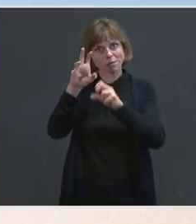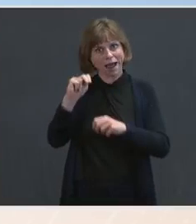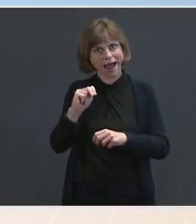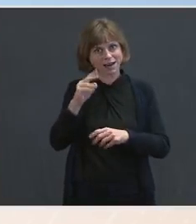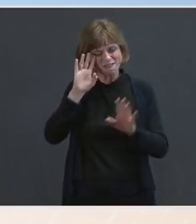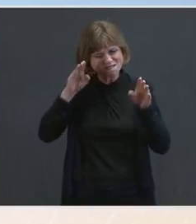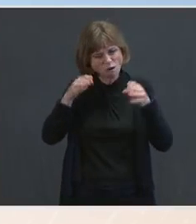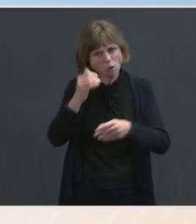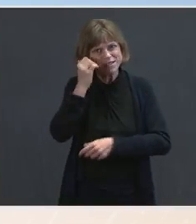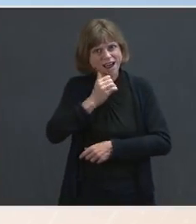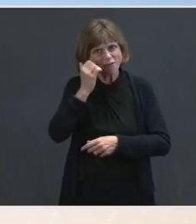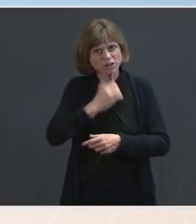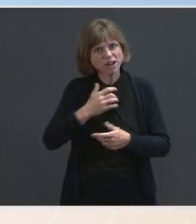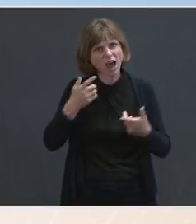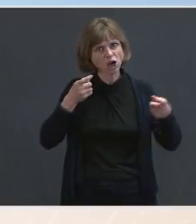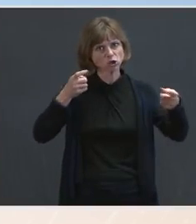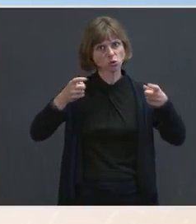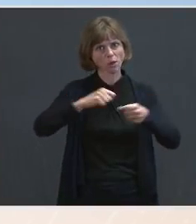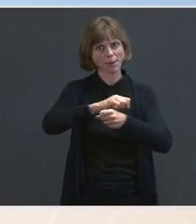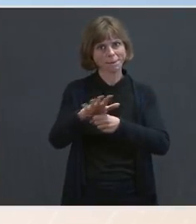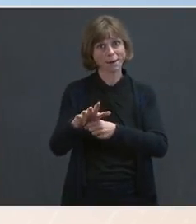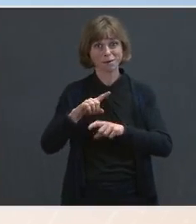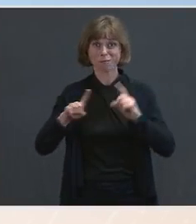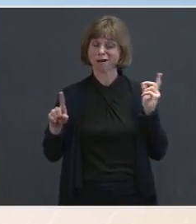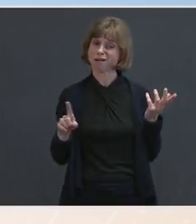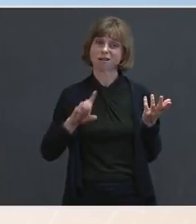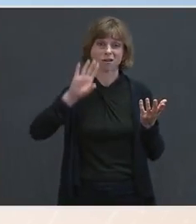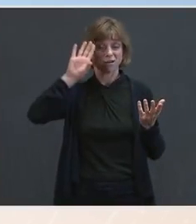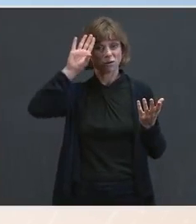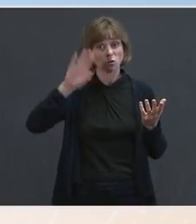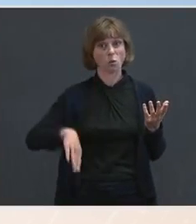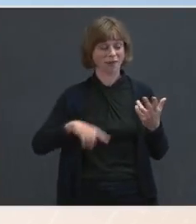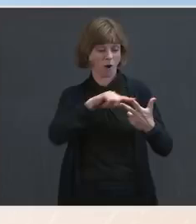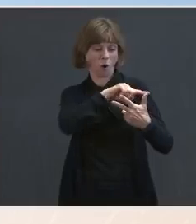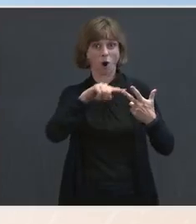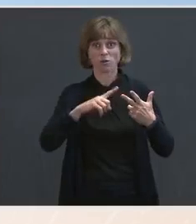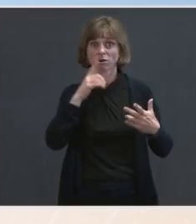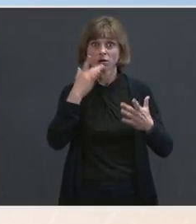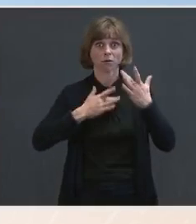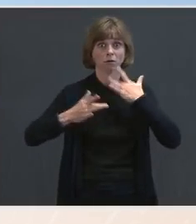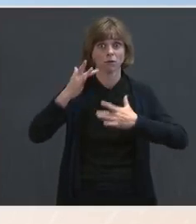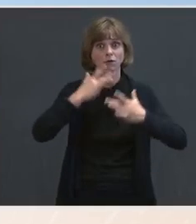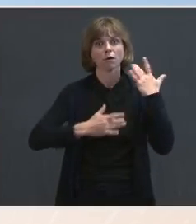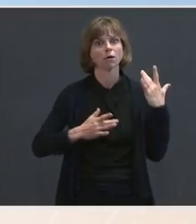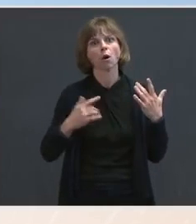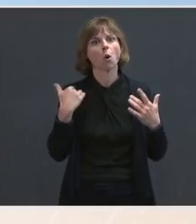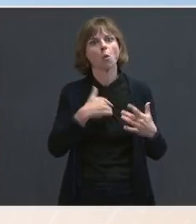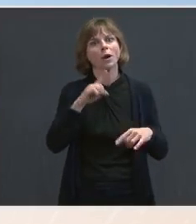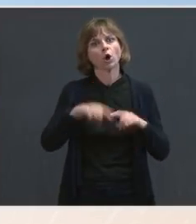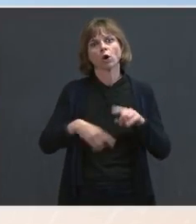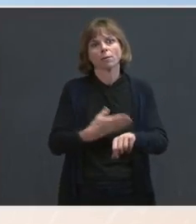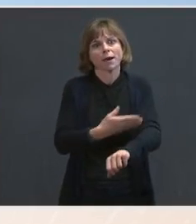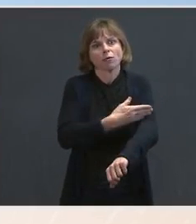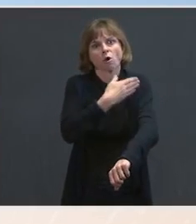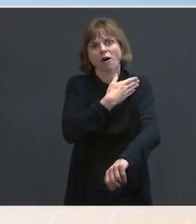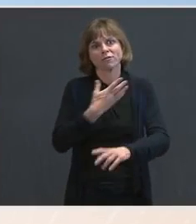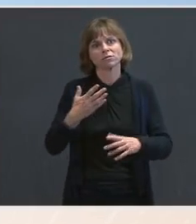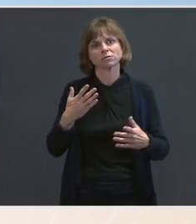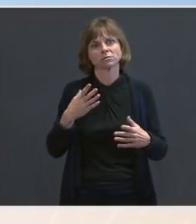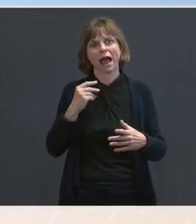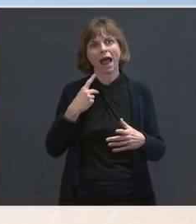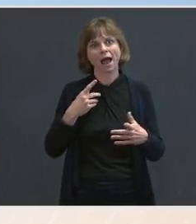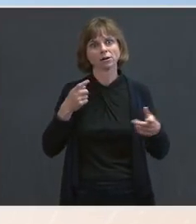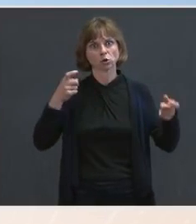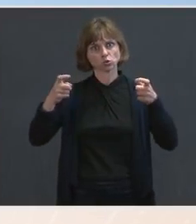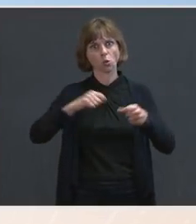the pandemic under control. But there were shortages in all those areas, which were preventing us from moving forward on getting the pandemic under control. Go